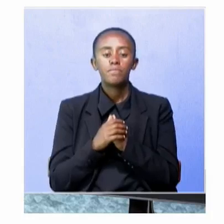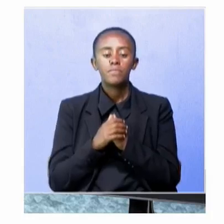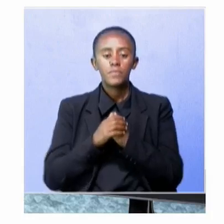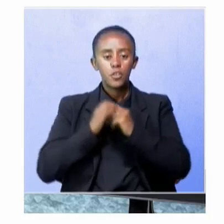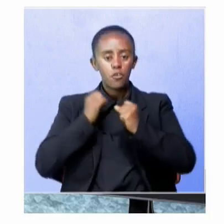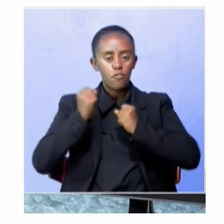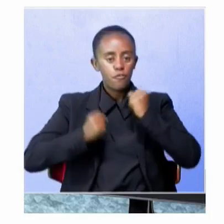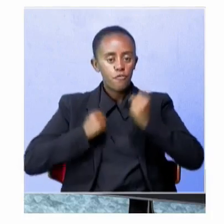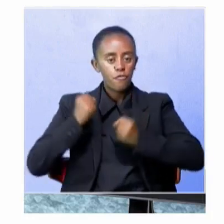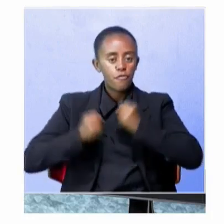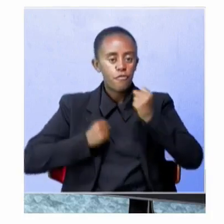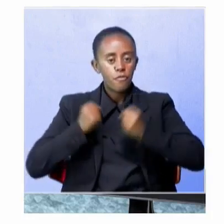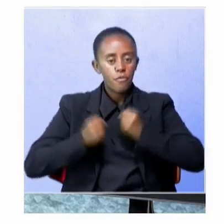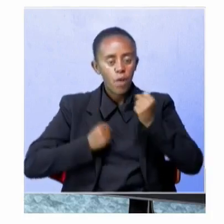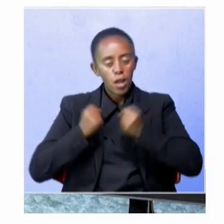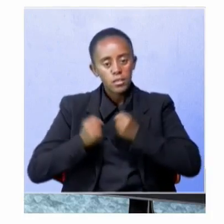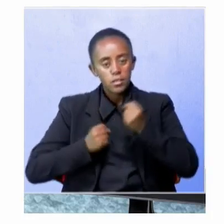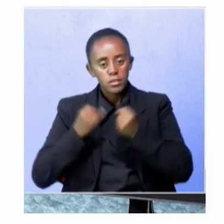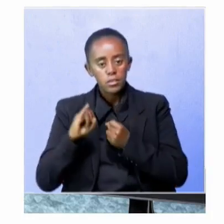running